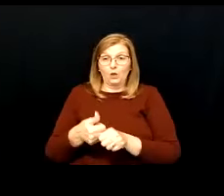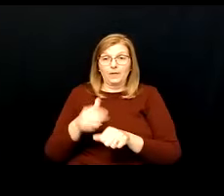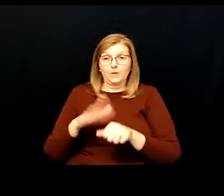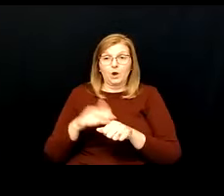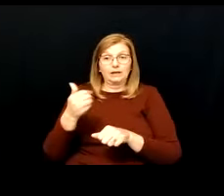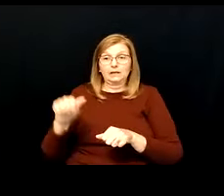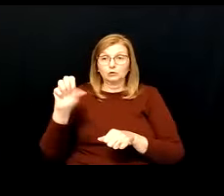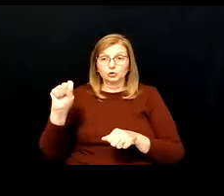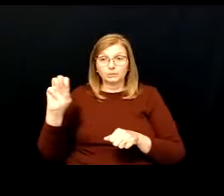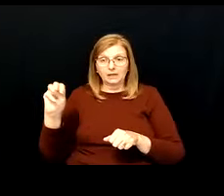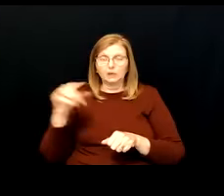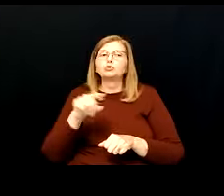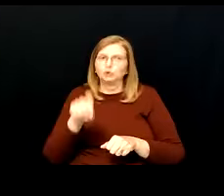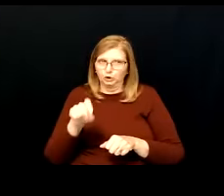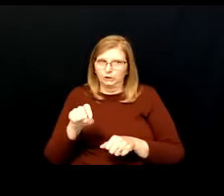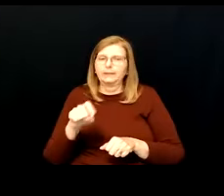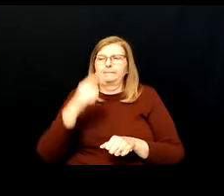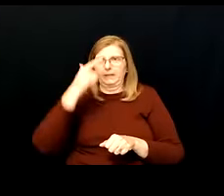you definitely should, because